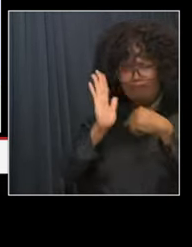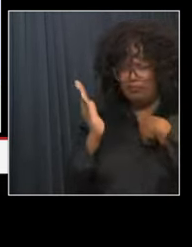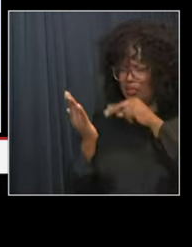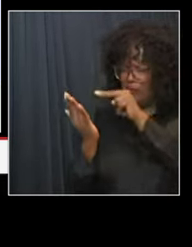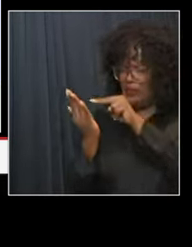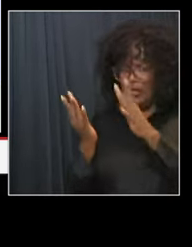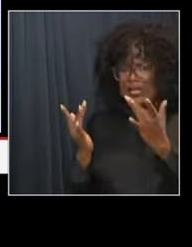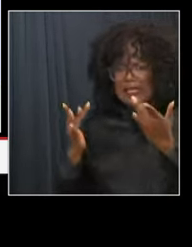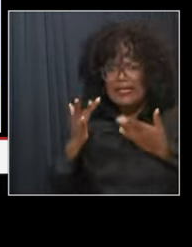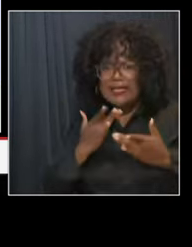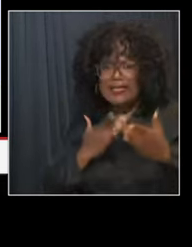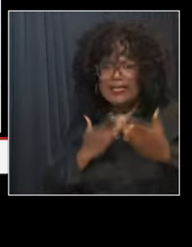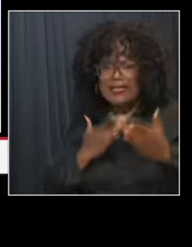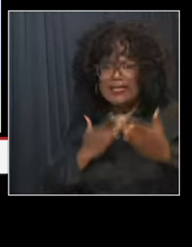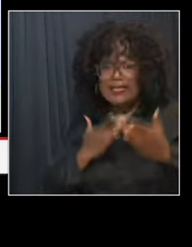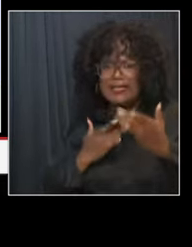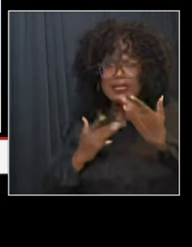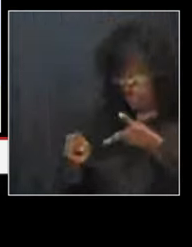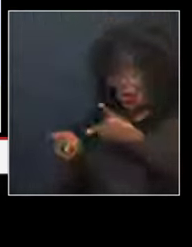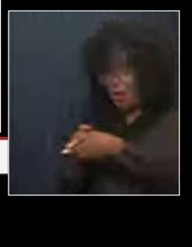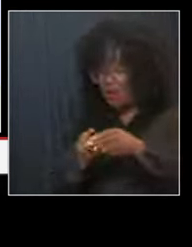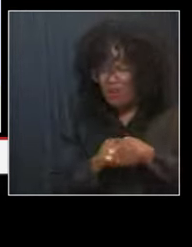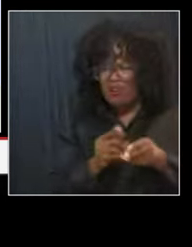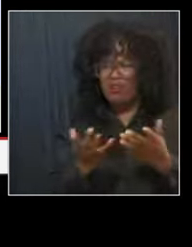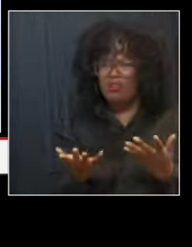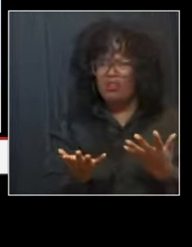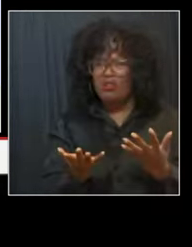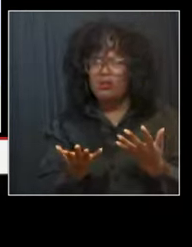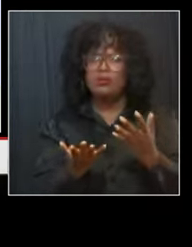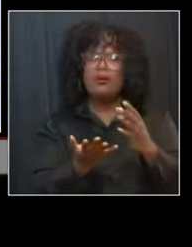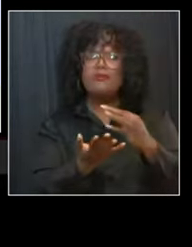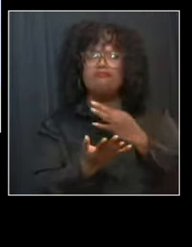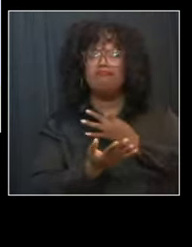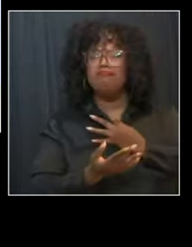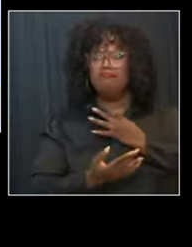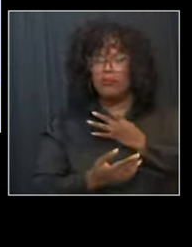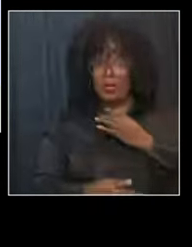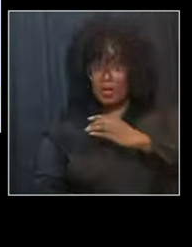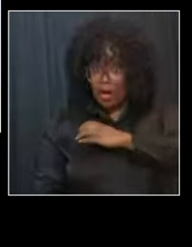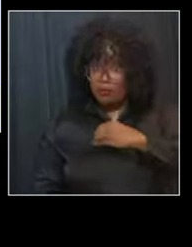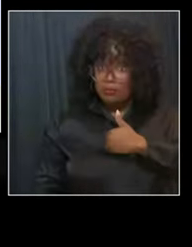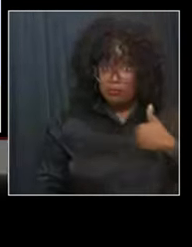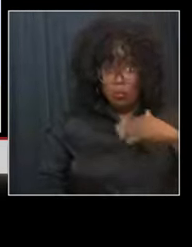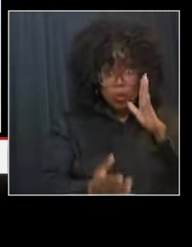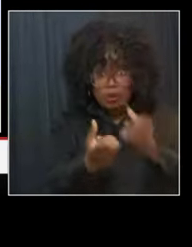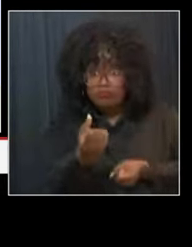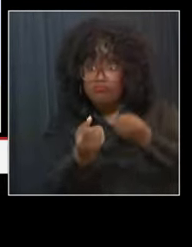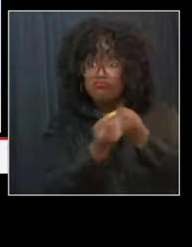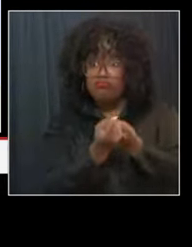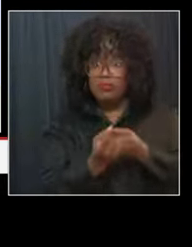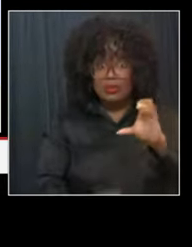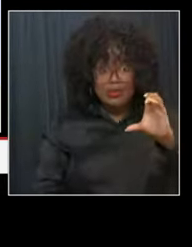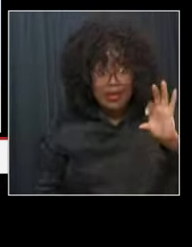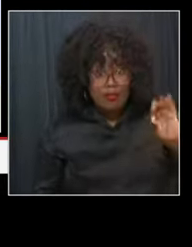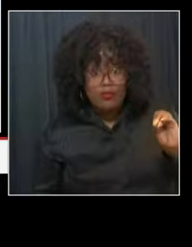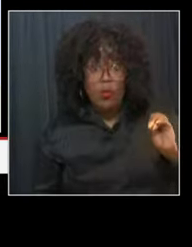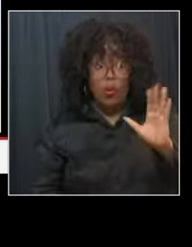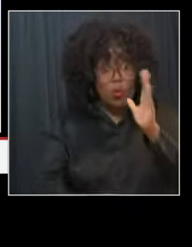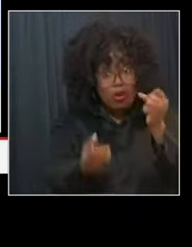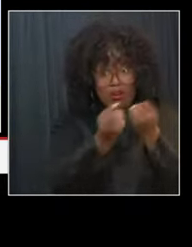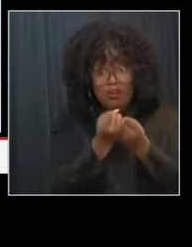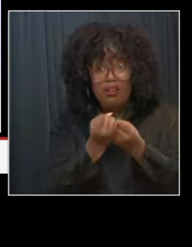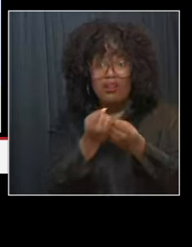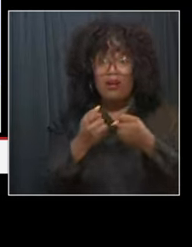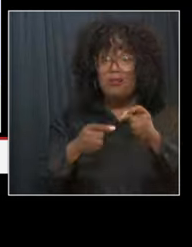was a concept that got buy-in from the council, the CFO, and the auditor, but we had trouble getting buy-in from